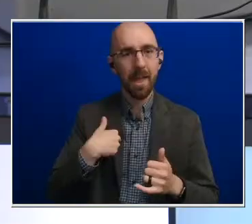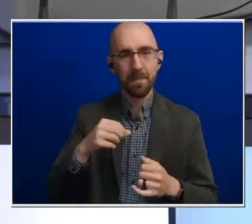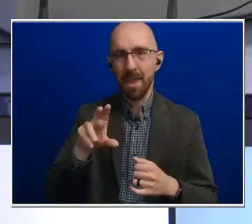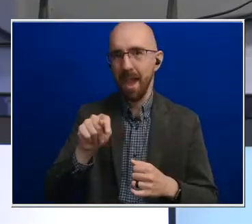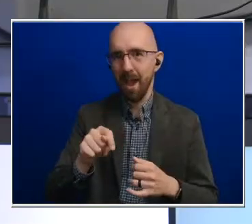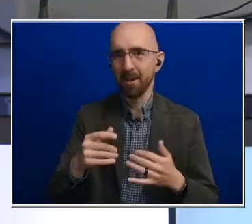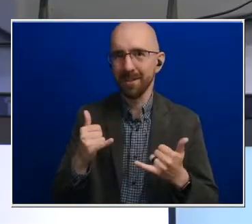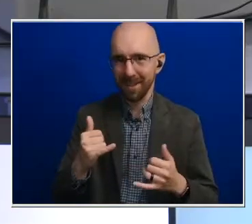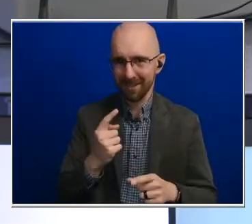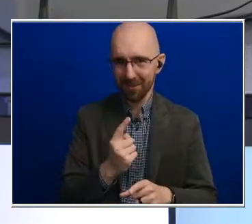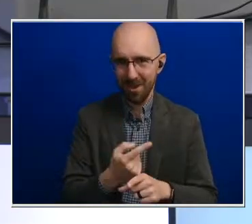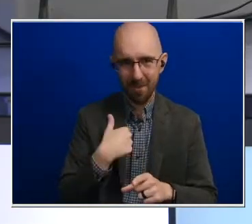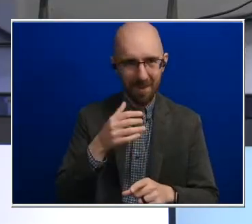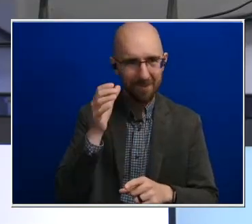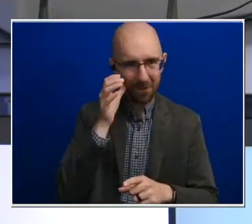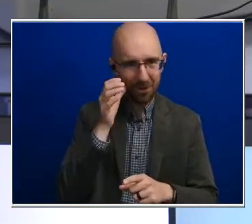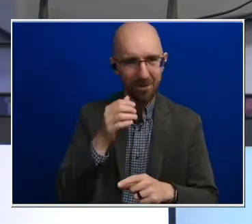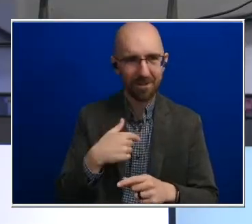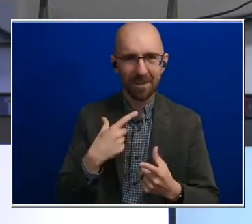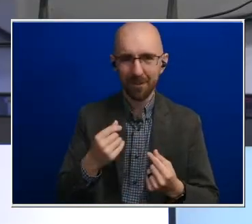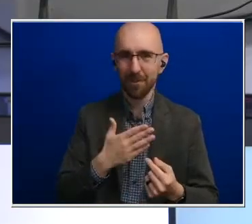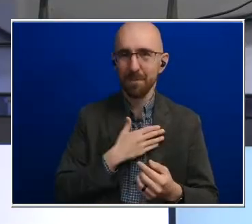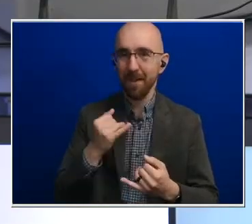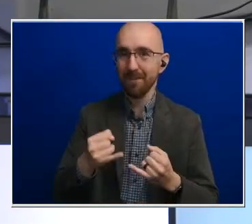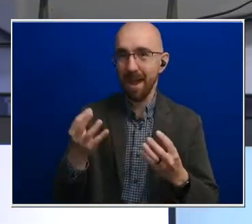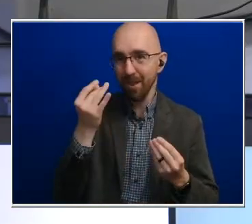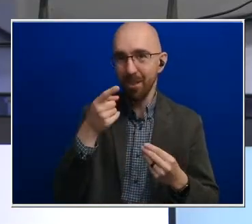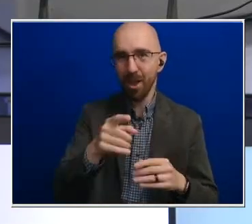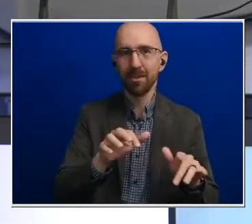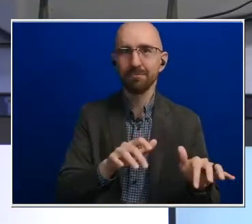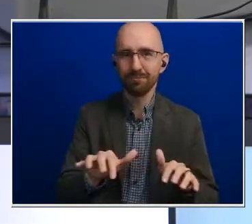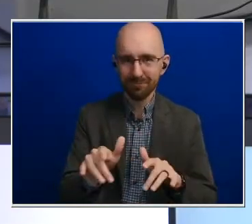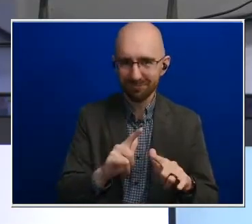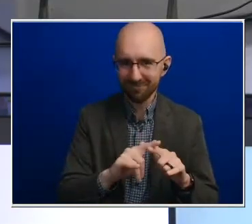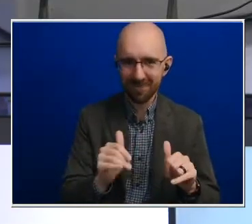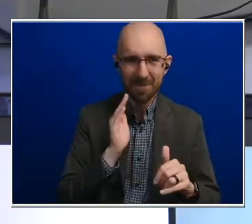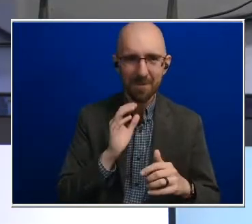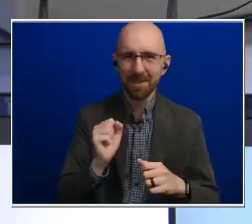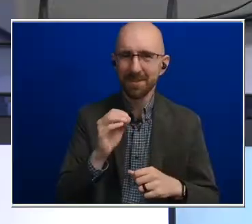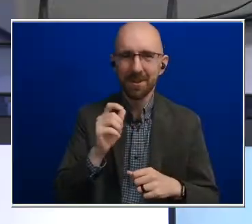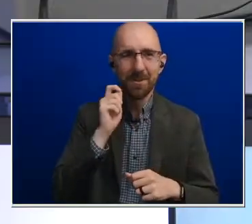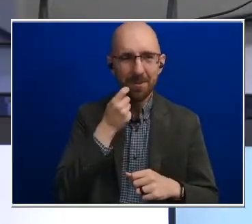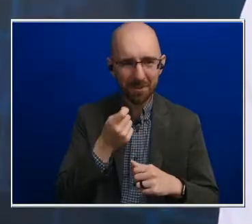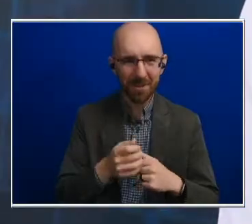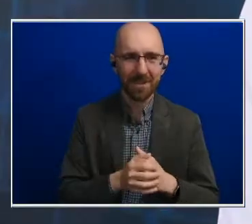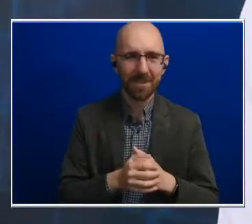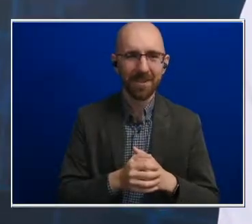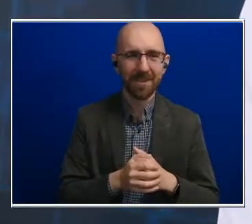heard? I get to do my final thought? I am happy to. I think this is going to be so cool. And